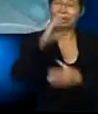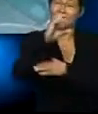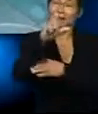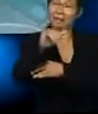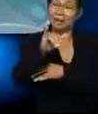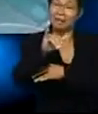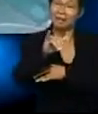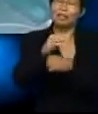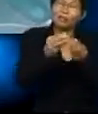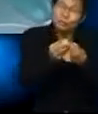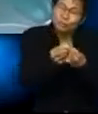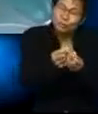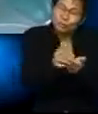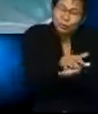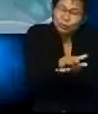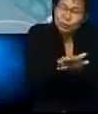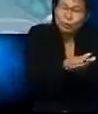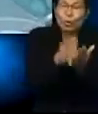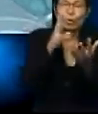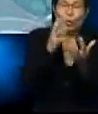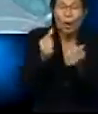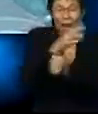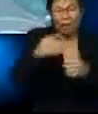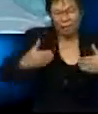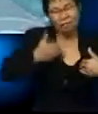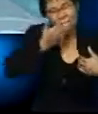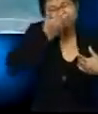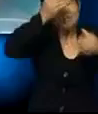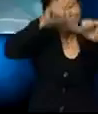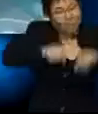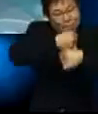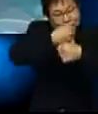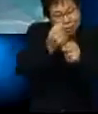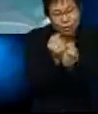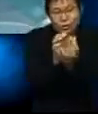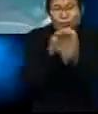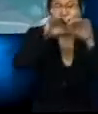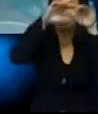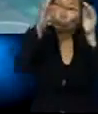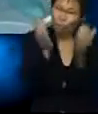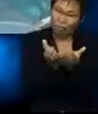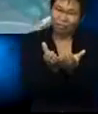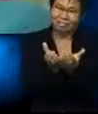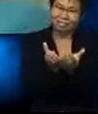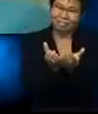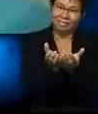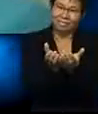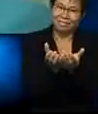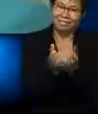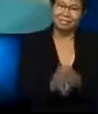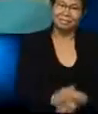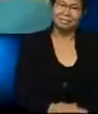Clay is smooth, wet, and has a smell. You can shape clay into a ball.